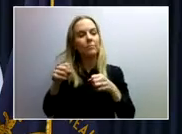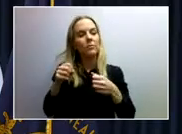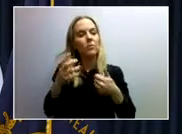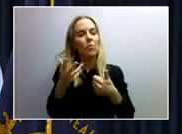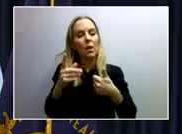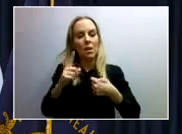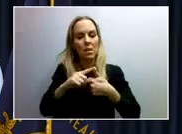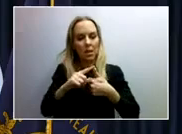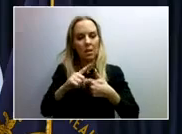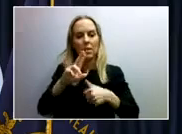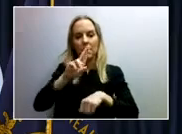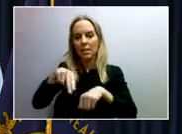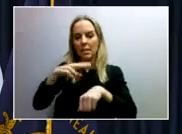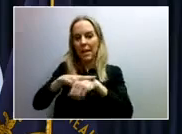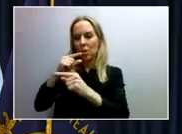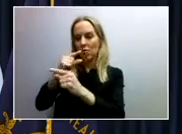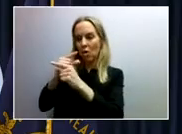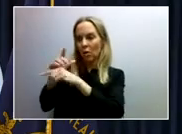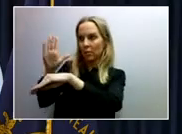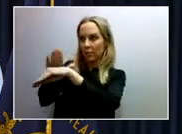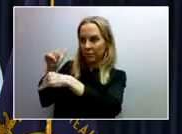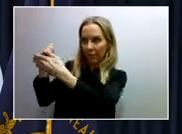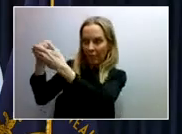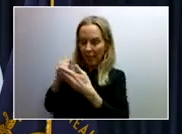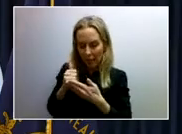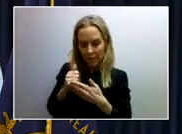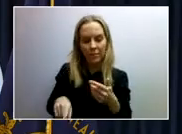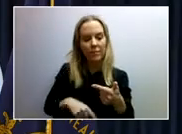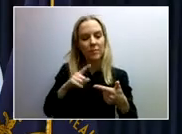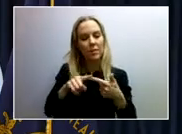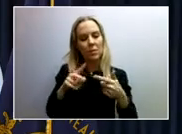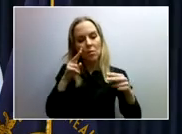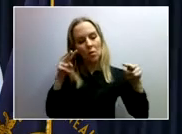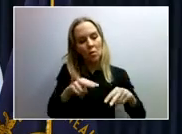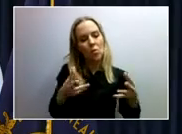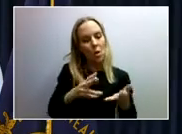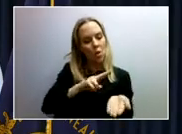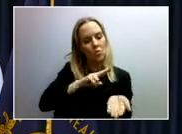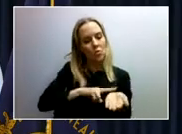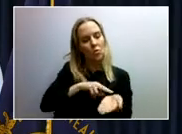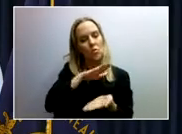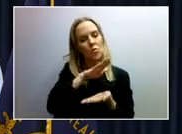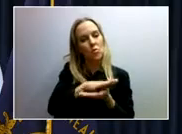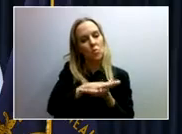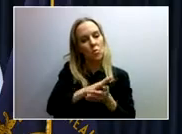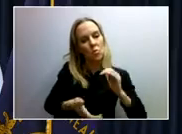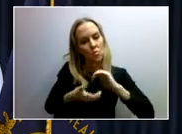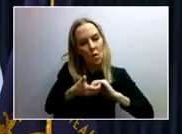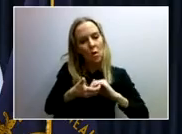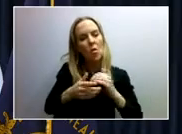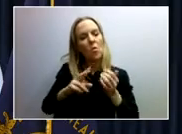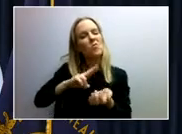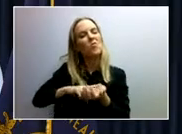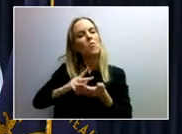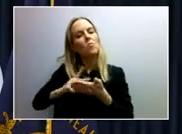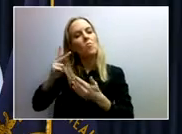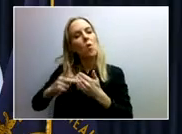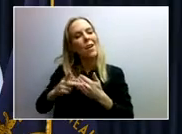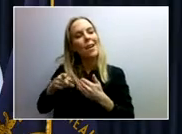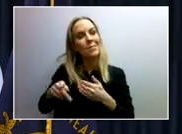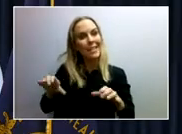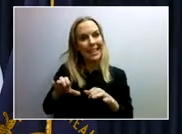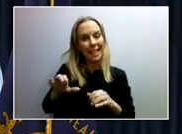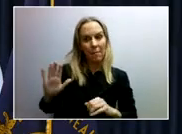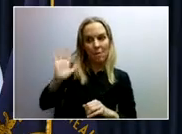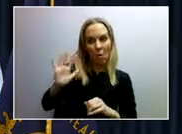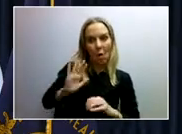National Guard, and again, looking at our nursing schools and programs that were so helpful the last time.